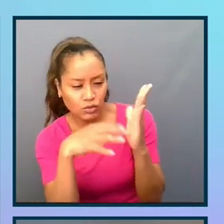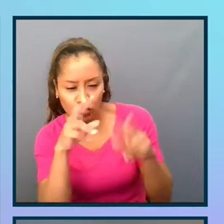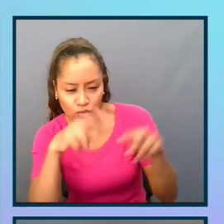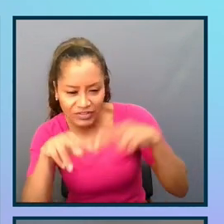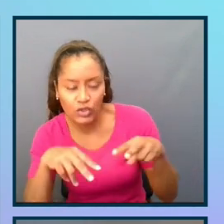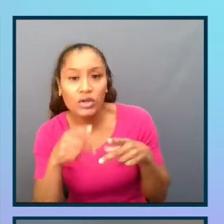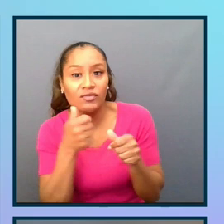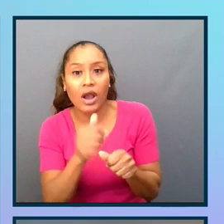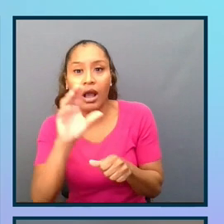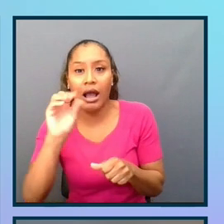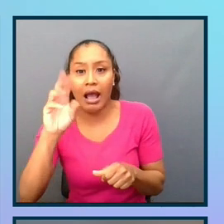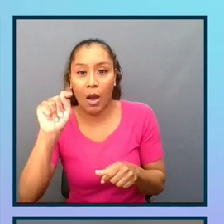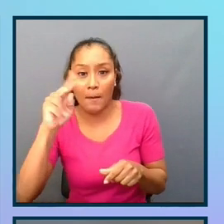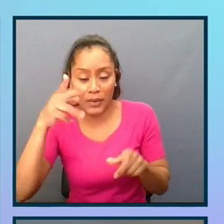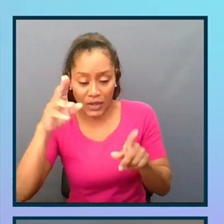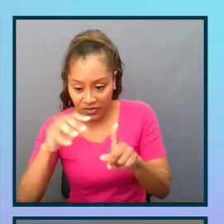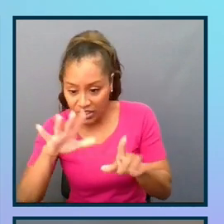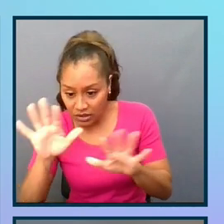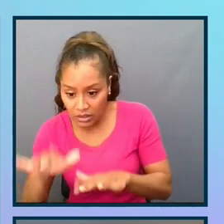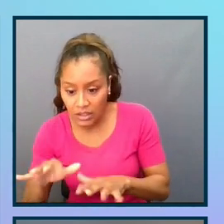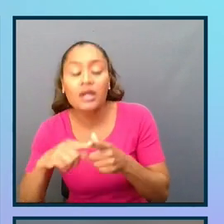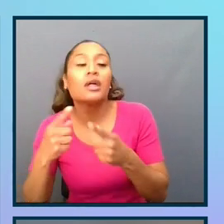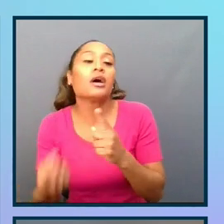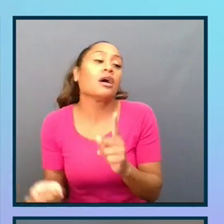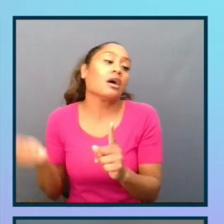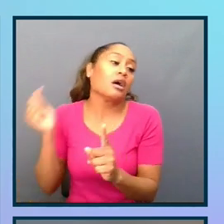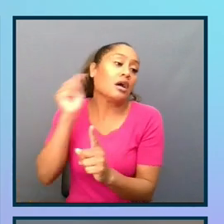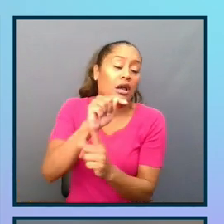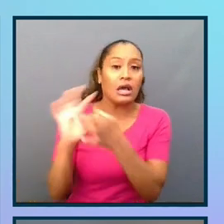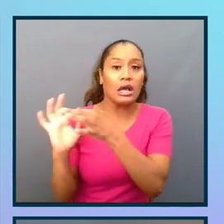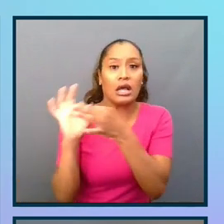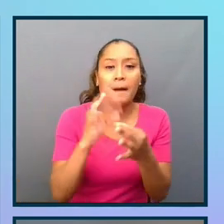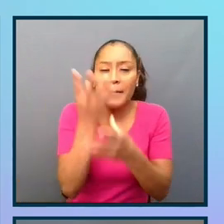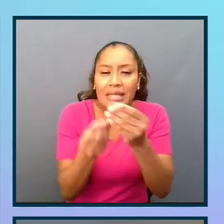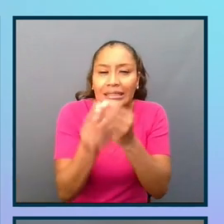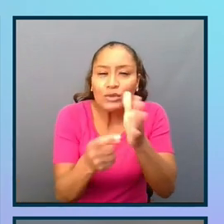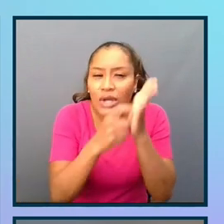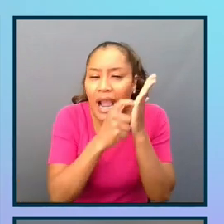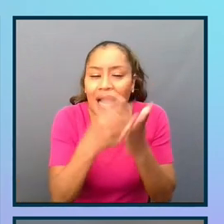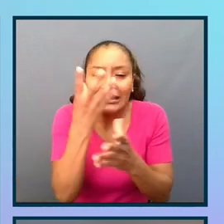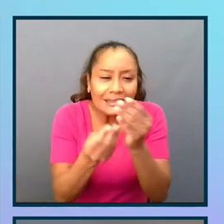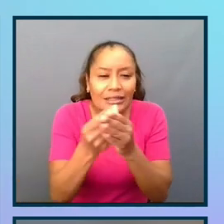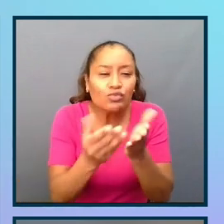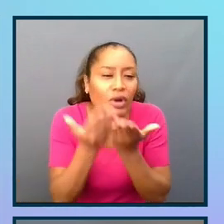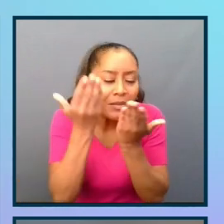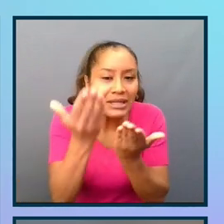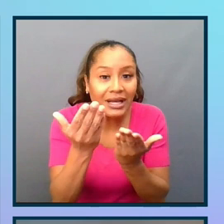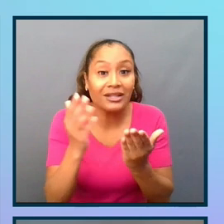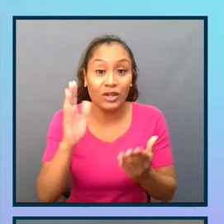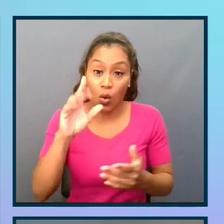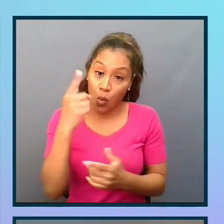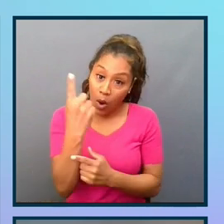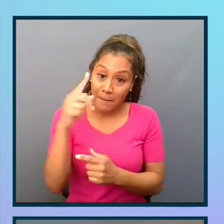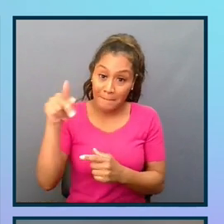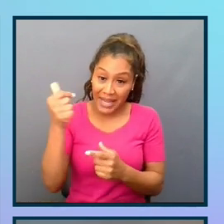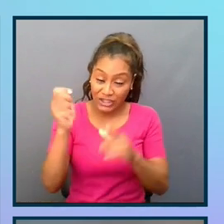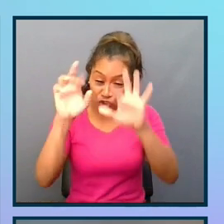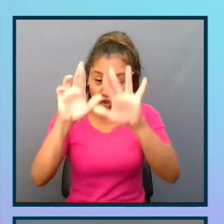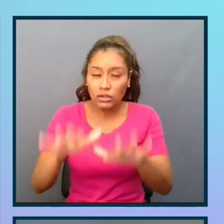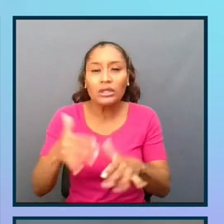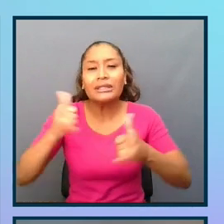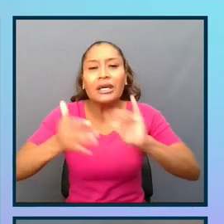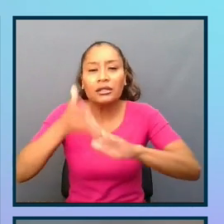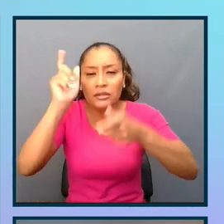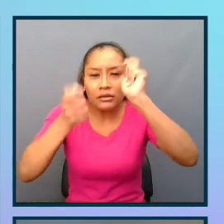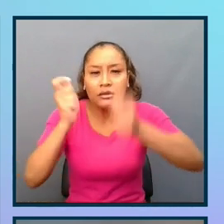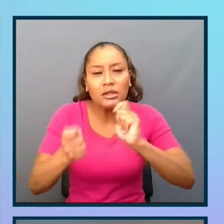outputs, and we link back to missing requirements and recommendations from our one pager. Since our one pagers are living documents, we continue to